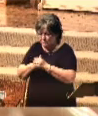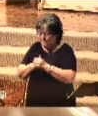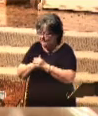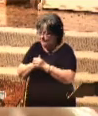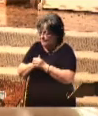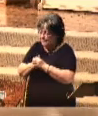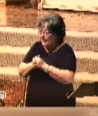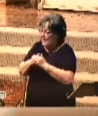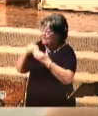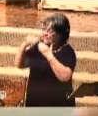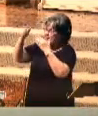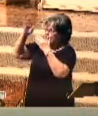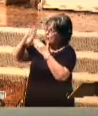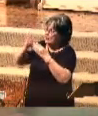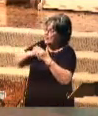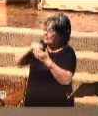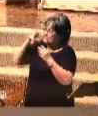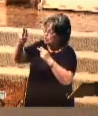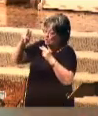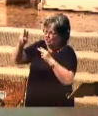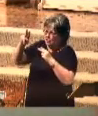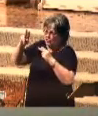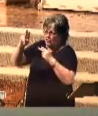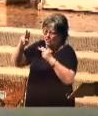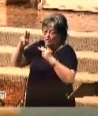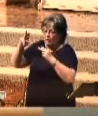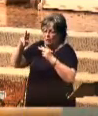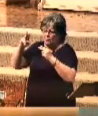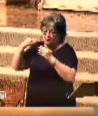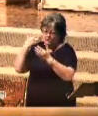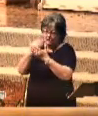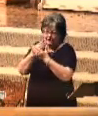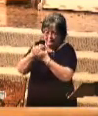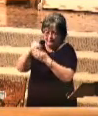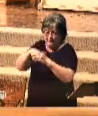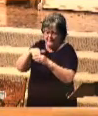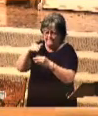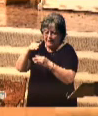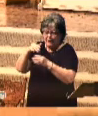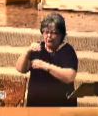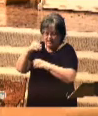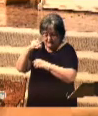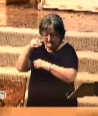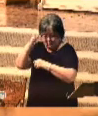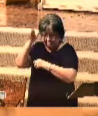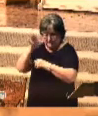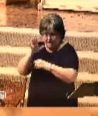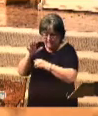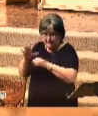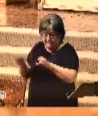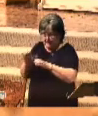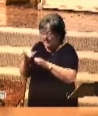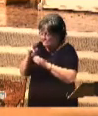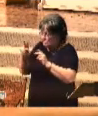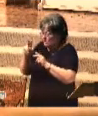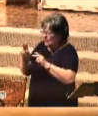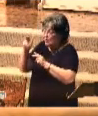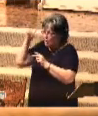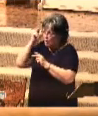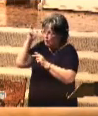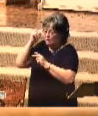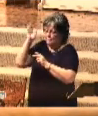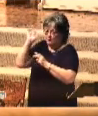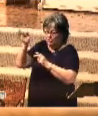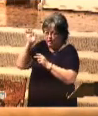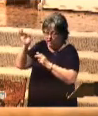I thank God that I saw it exemplified in my parents. I'm so thankful that I heard it preached from the